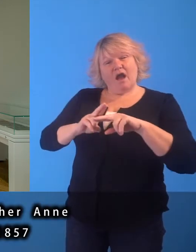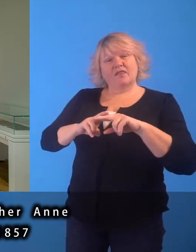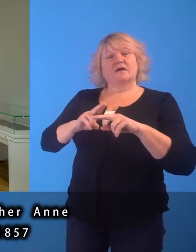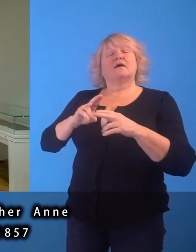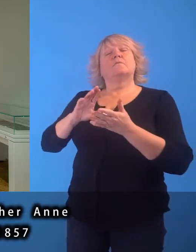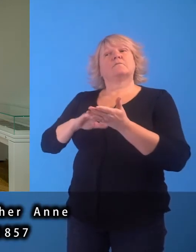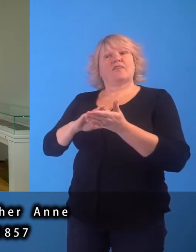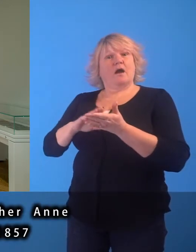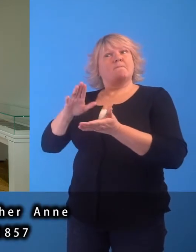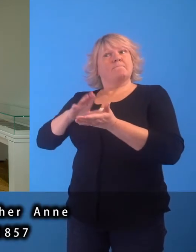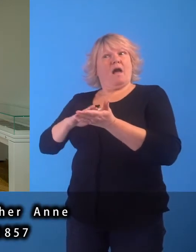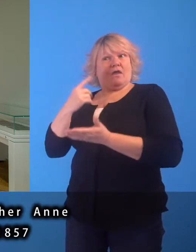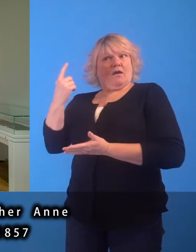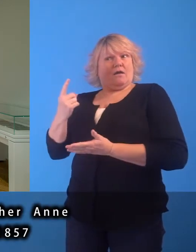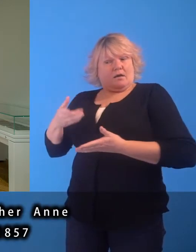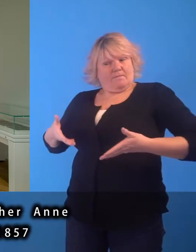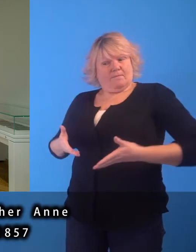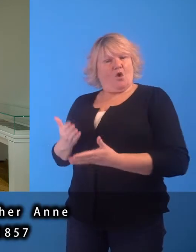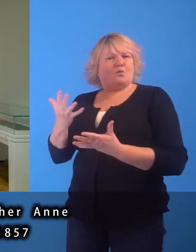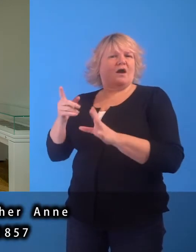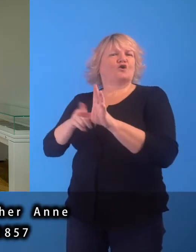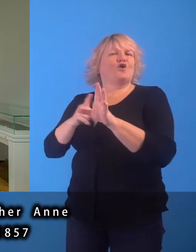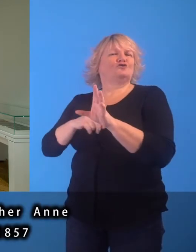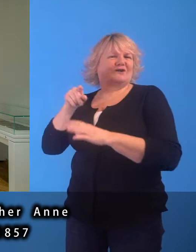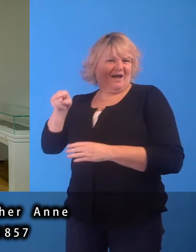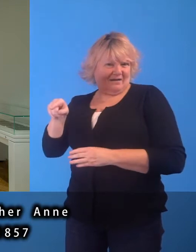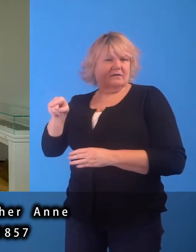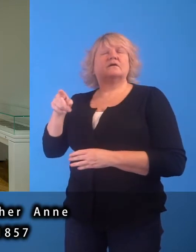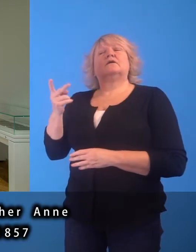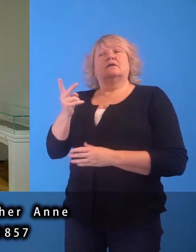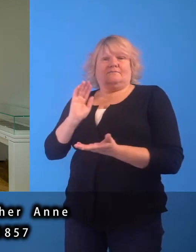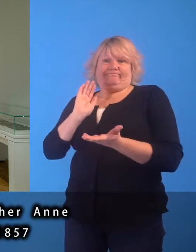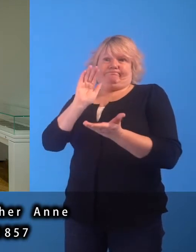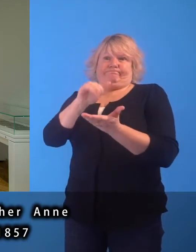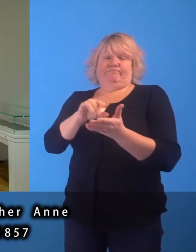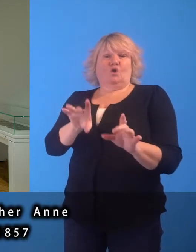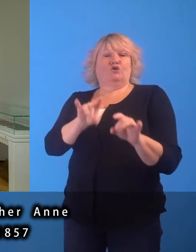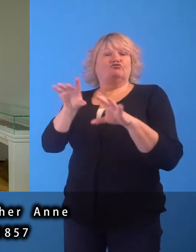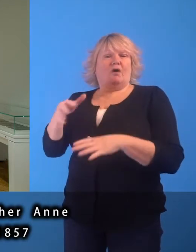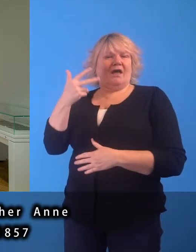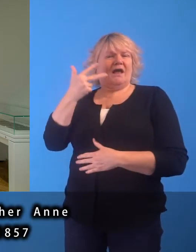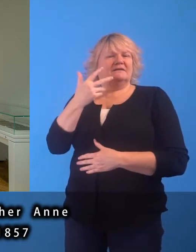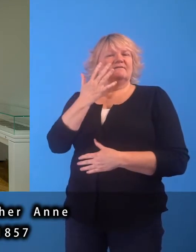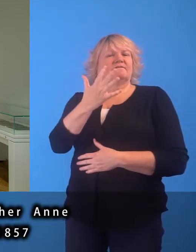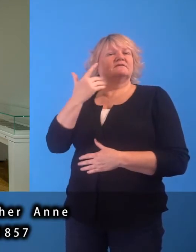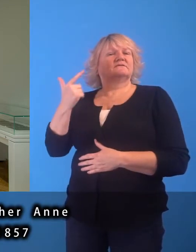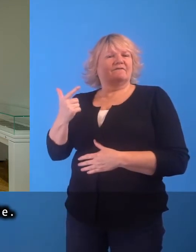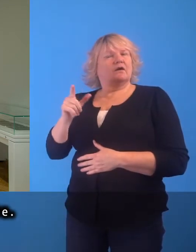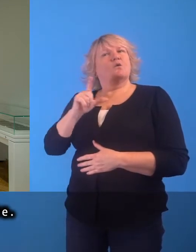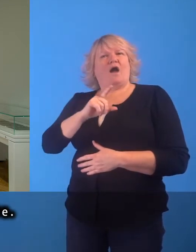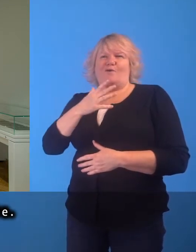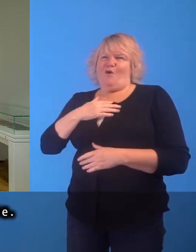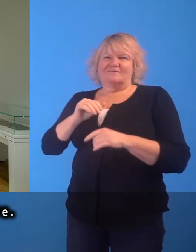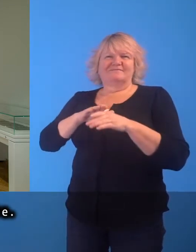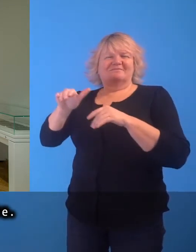His father and Yorkshire-born mother Anne had arrived in Australia in 1857